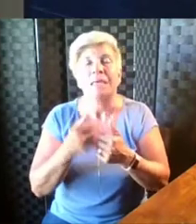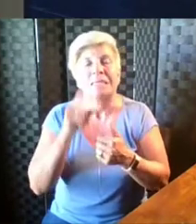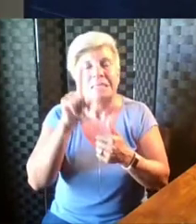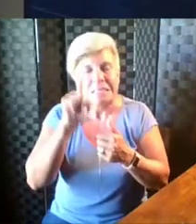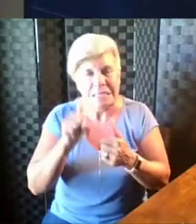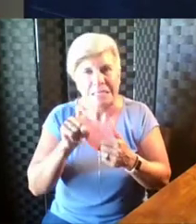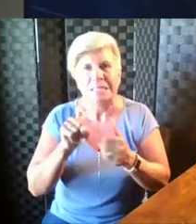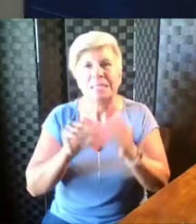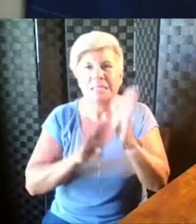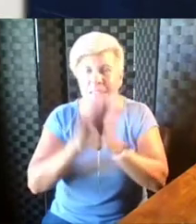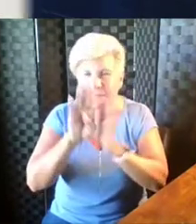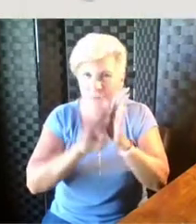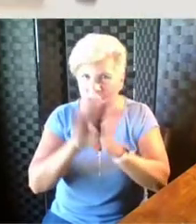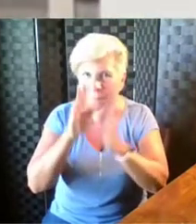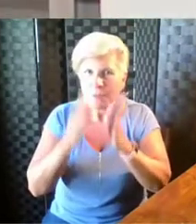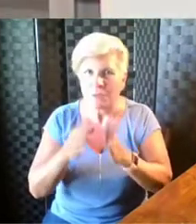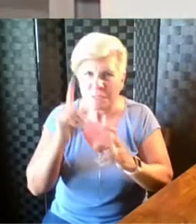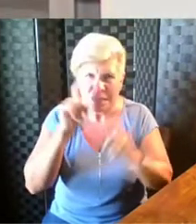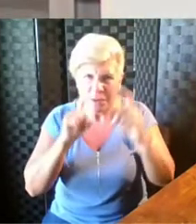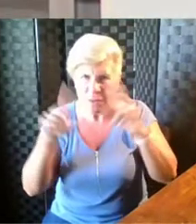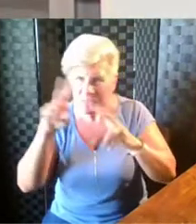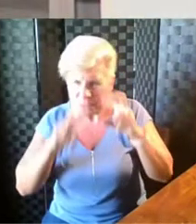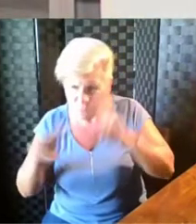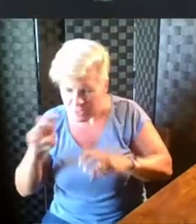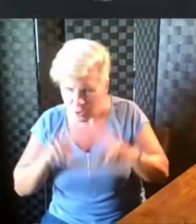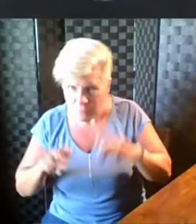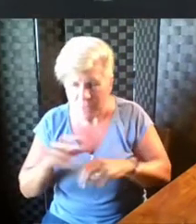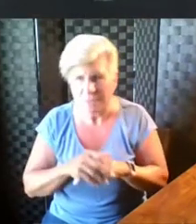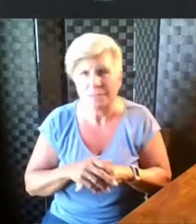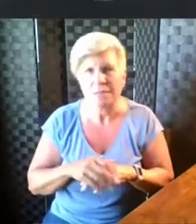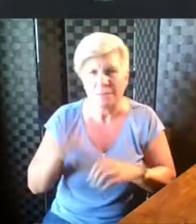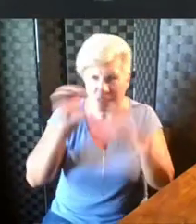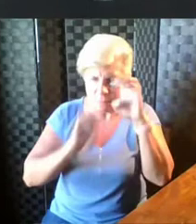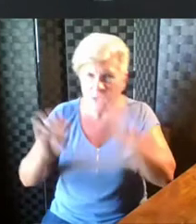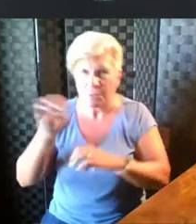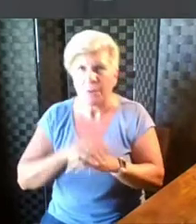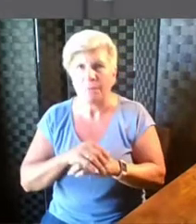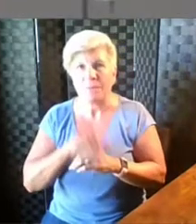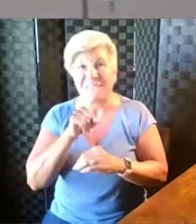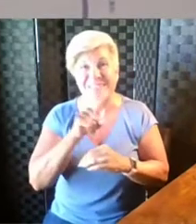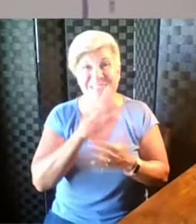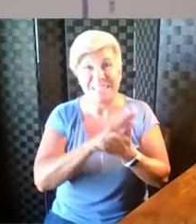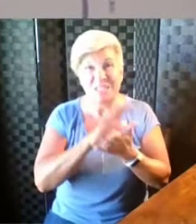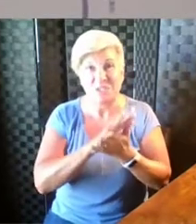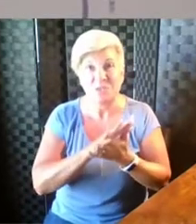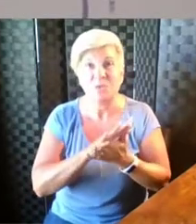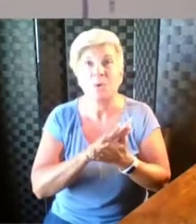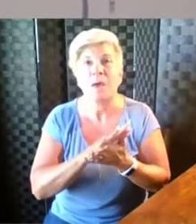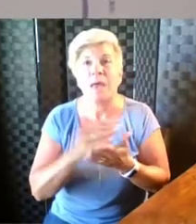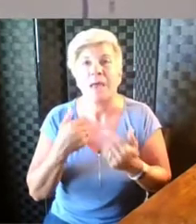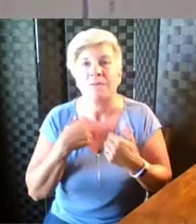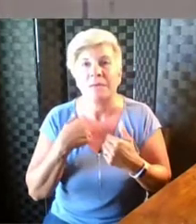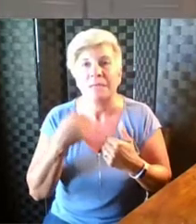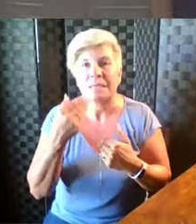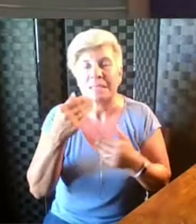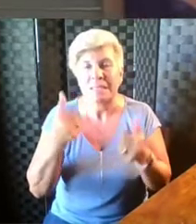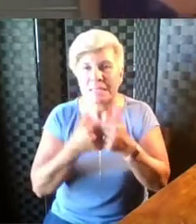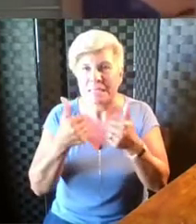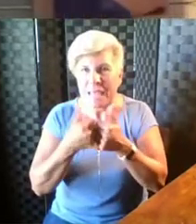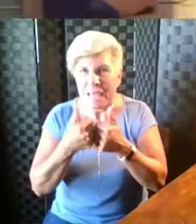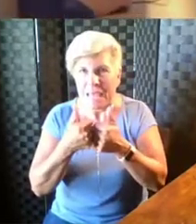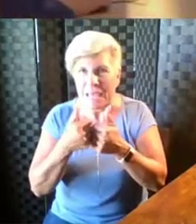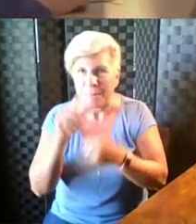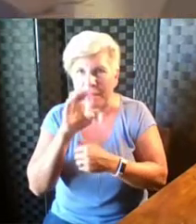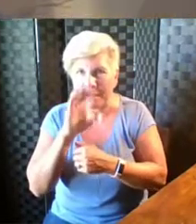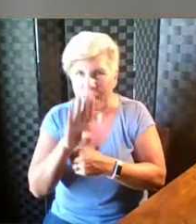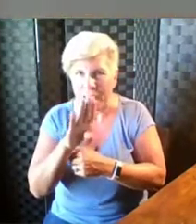to experiment. One place that's happening is at NYU Polytechnic School's Game Innovation Lab, where students and